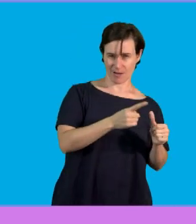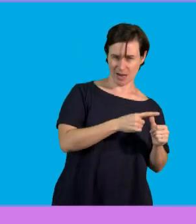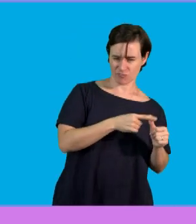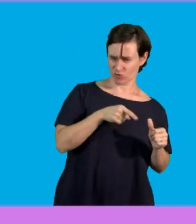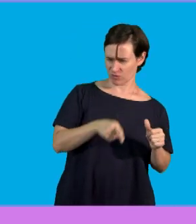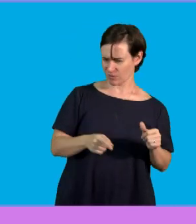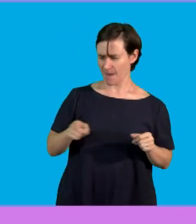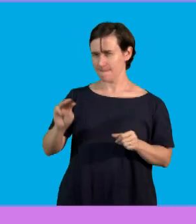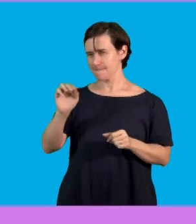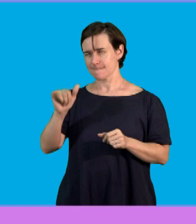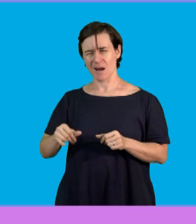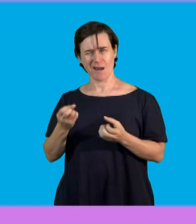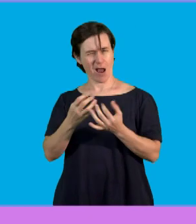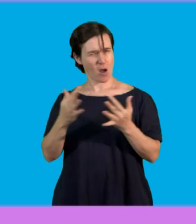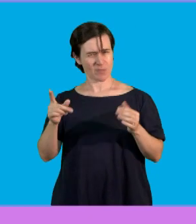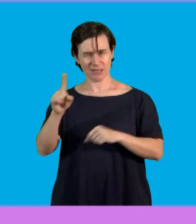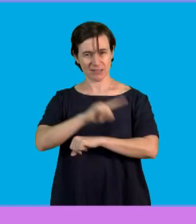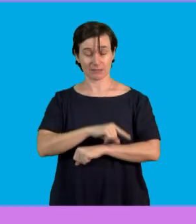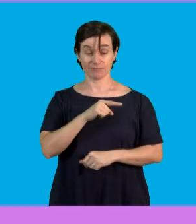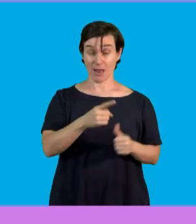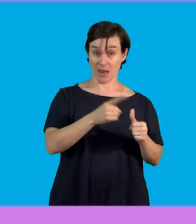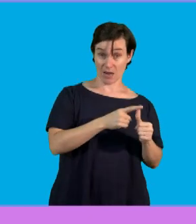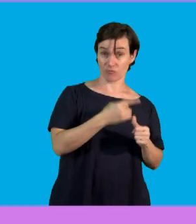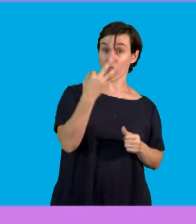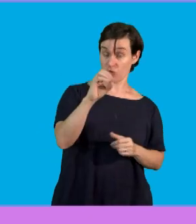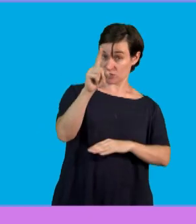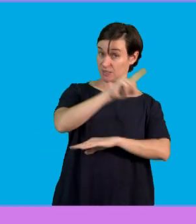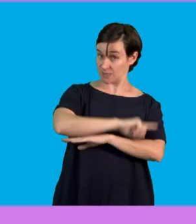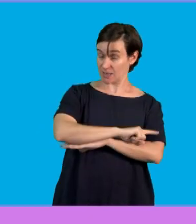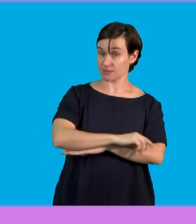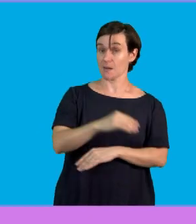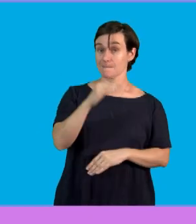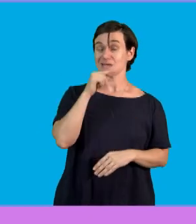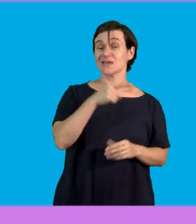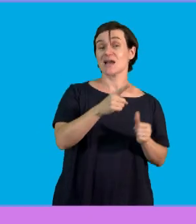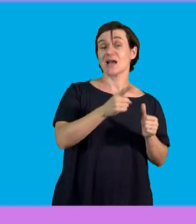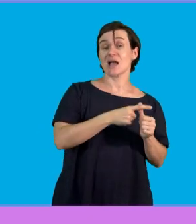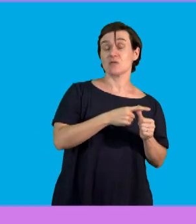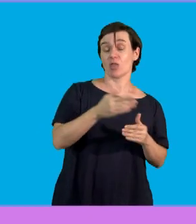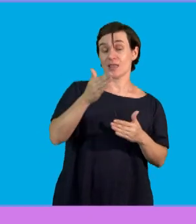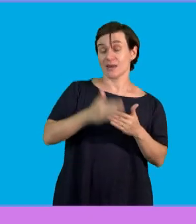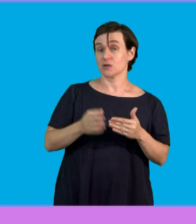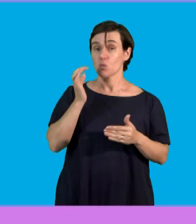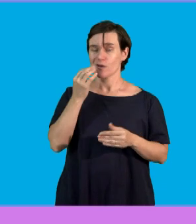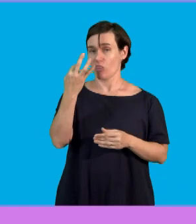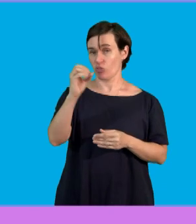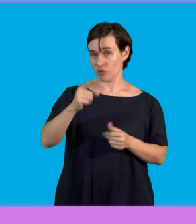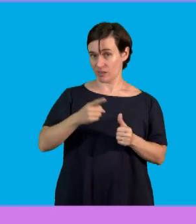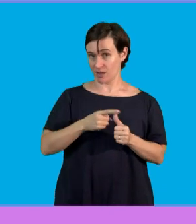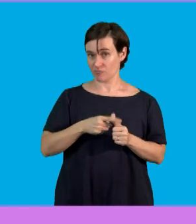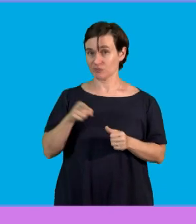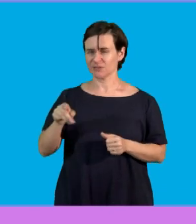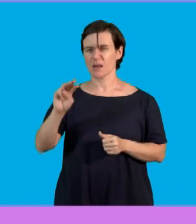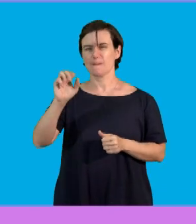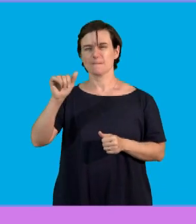as in May. So in April we have 30 days. So it means a month of April will end on the 30th and then of